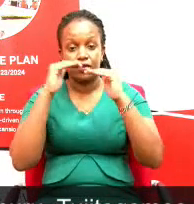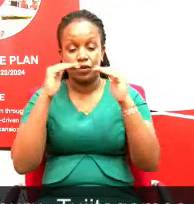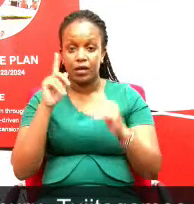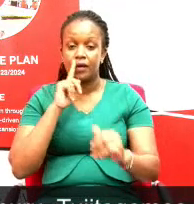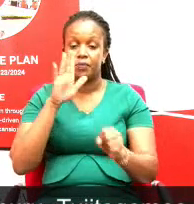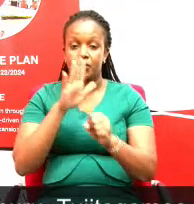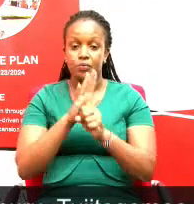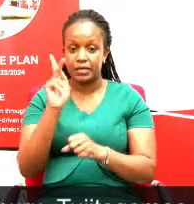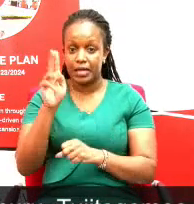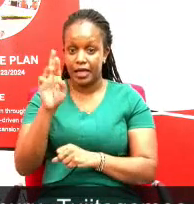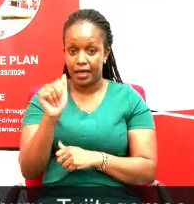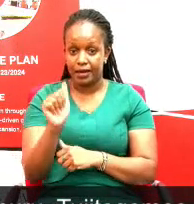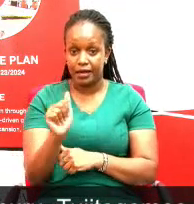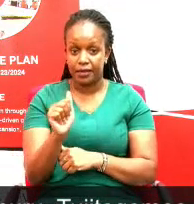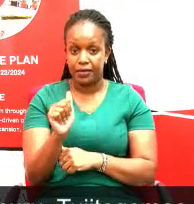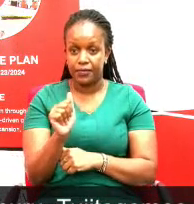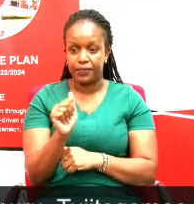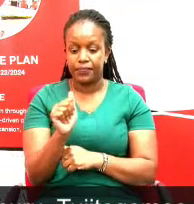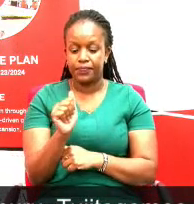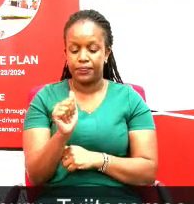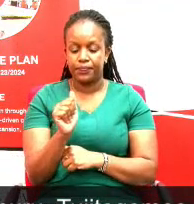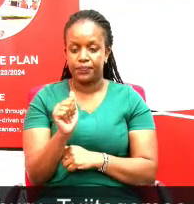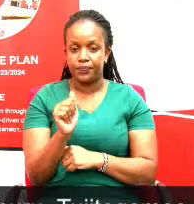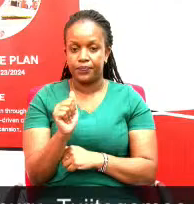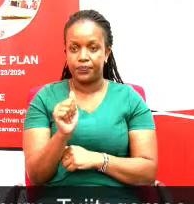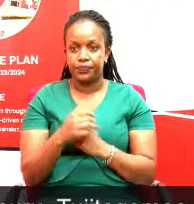assure KRA